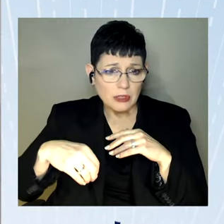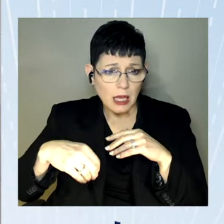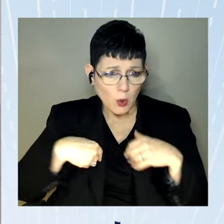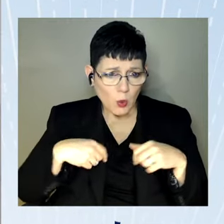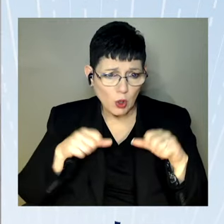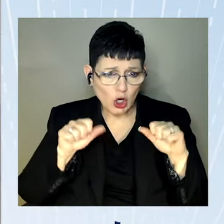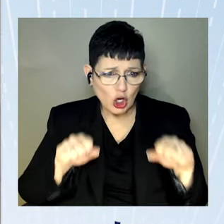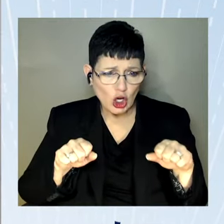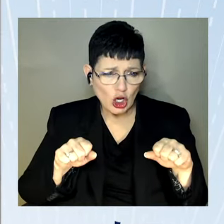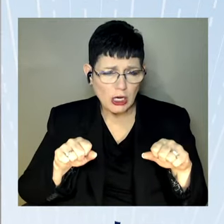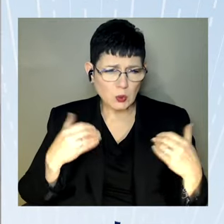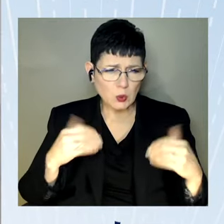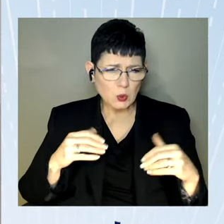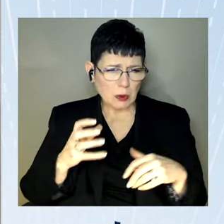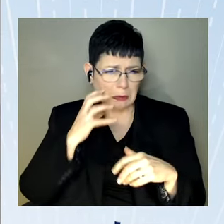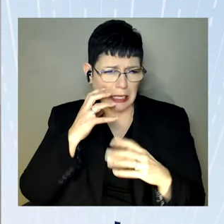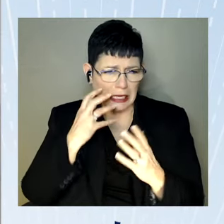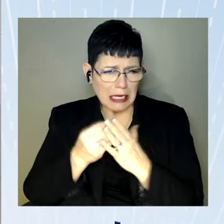It's huge.